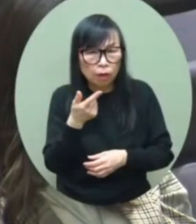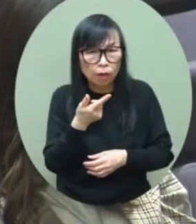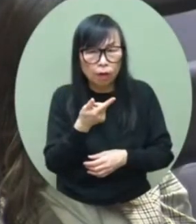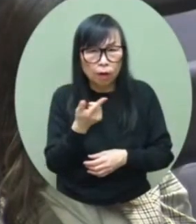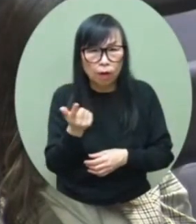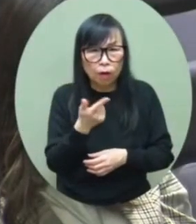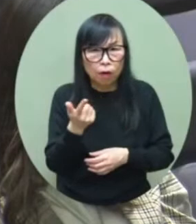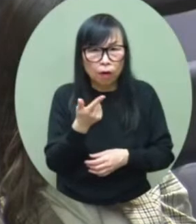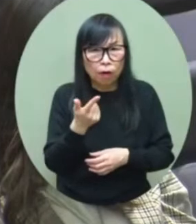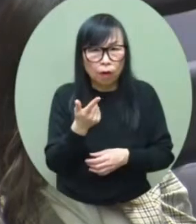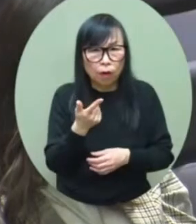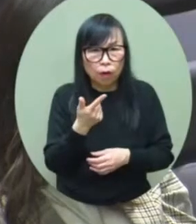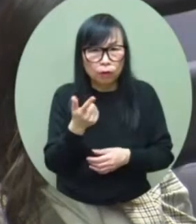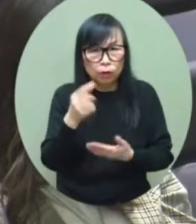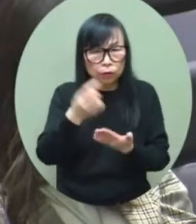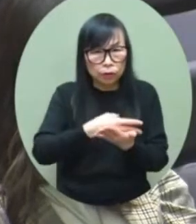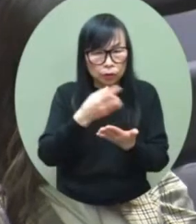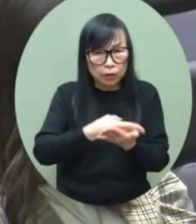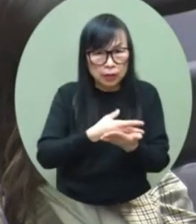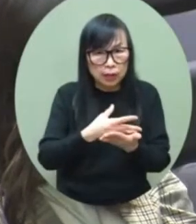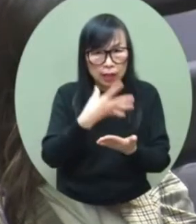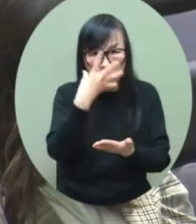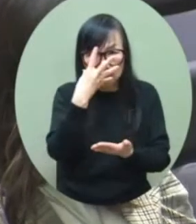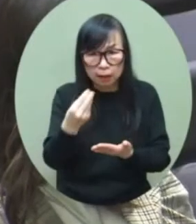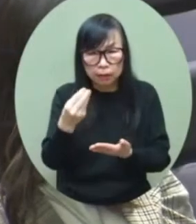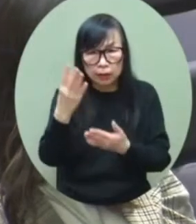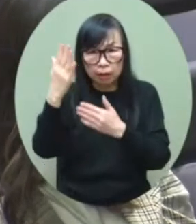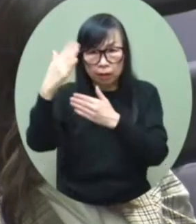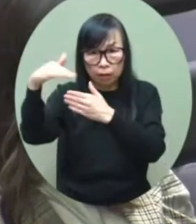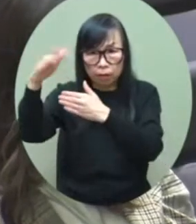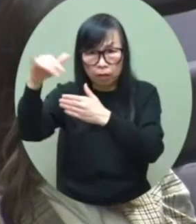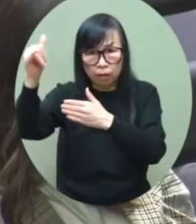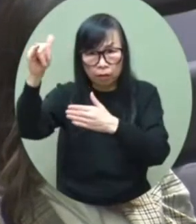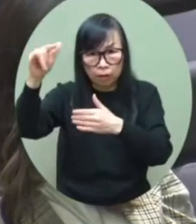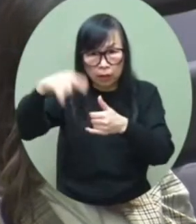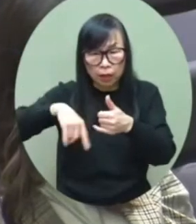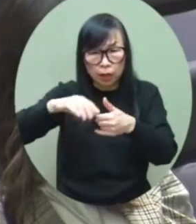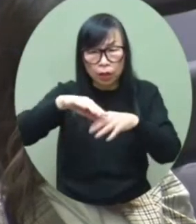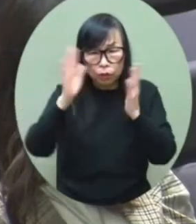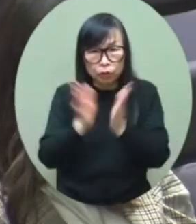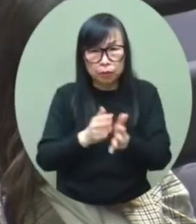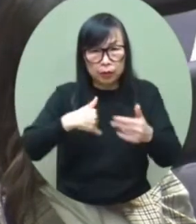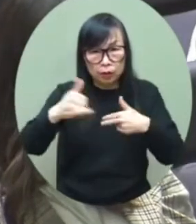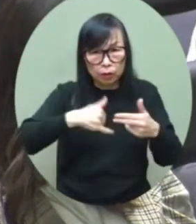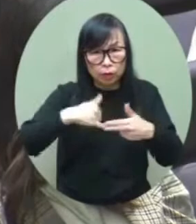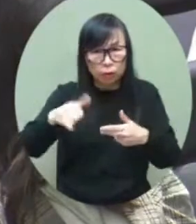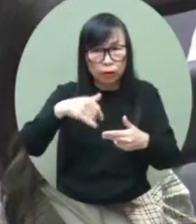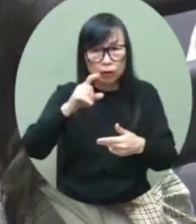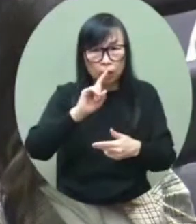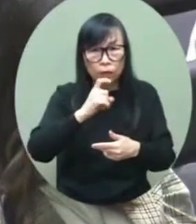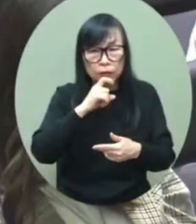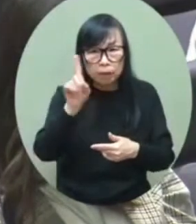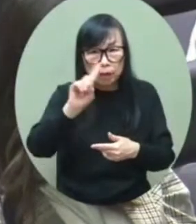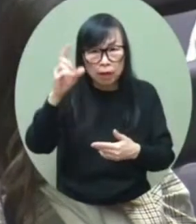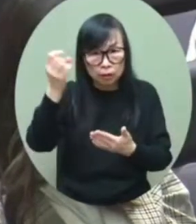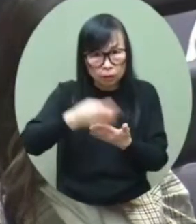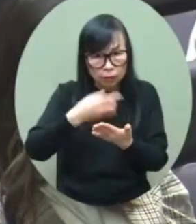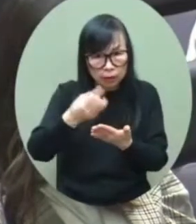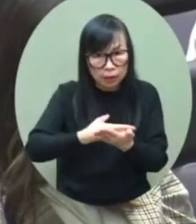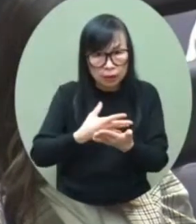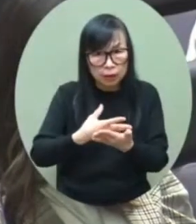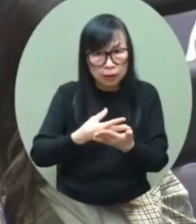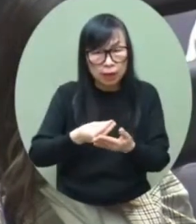of measures to attract visitors from the mainland overseas. So after the full resumption of cross-boundary travel, are there any measures